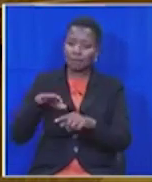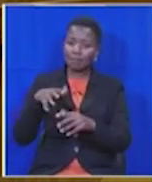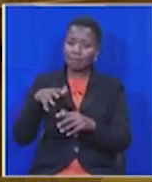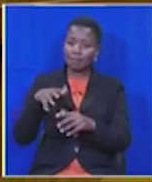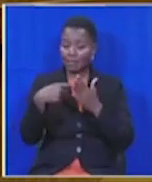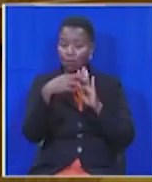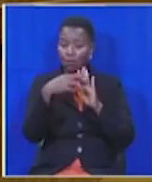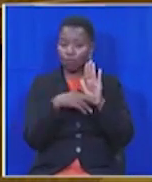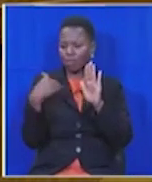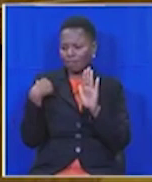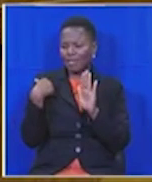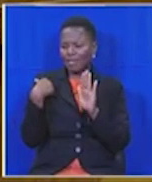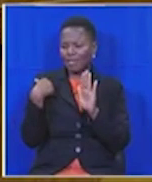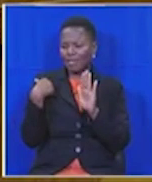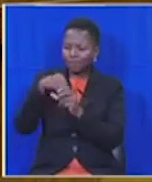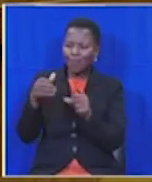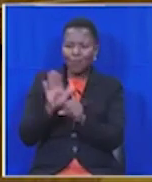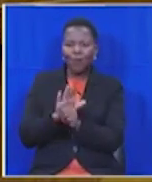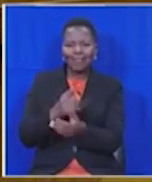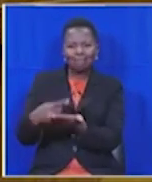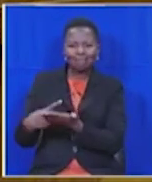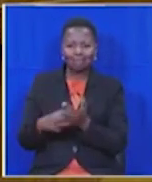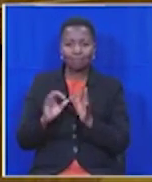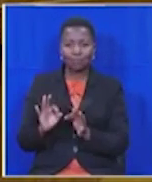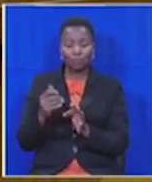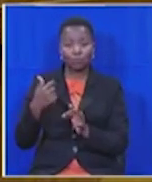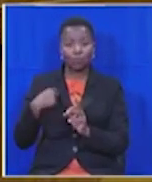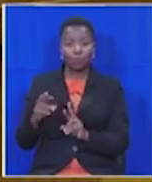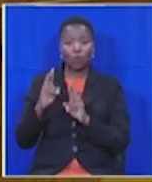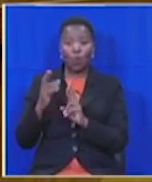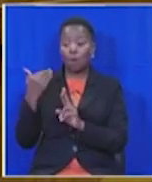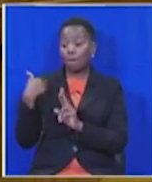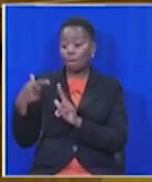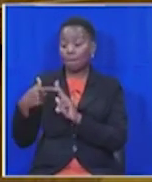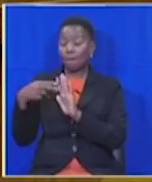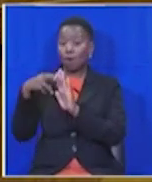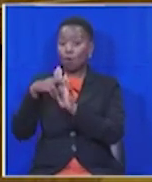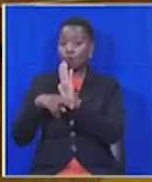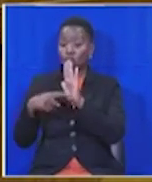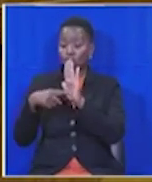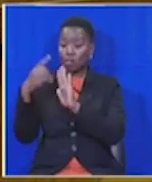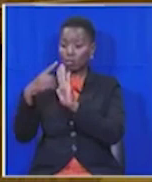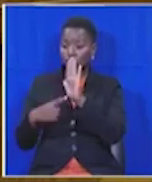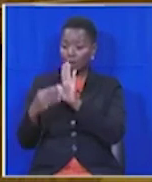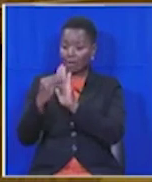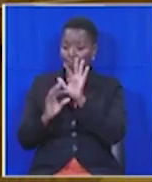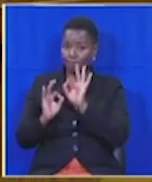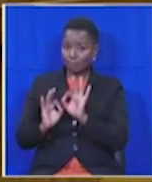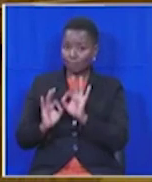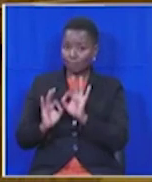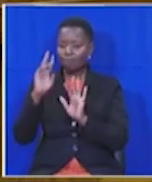rules. And we hope that because they participated in the drafting of the rules, they will learn to respect